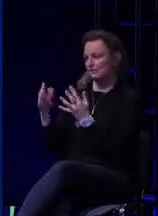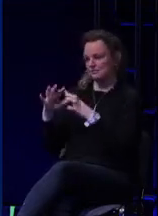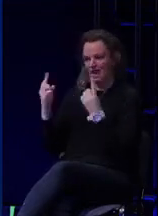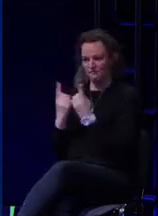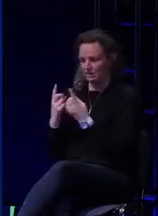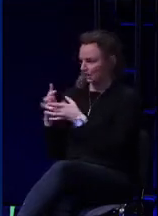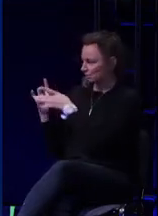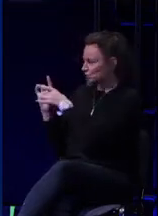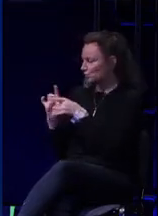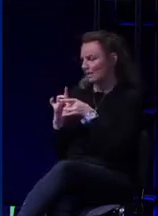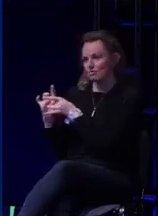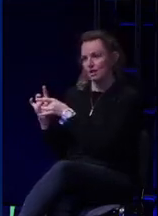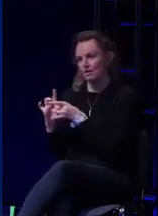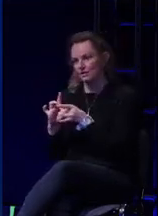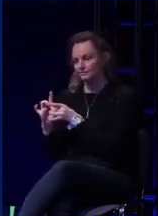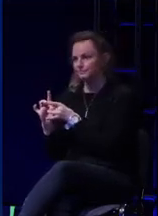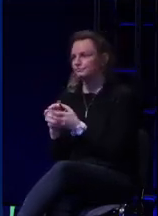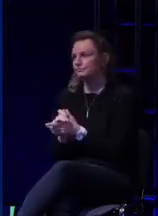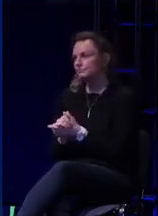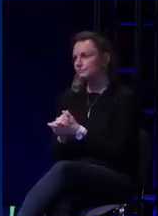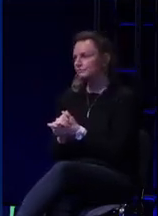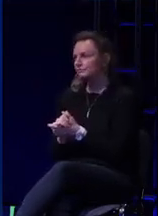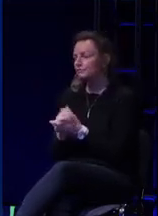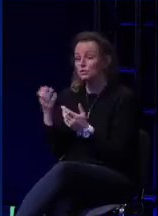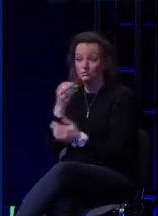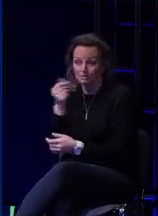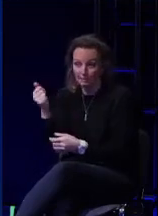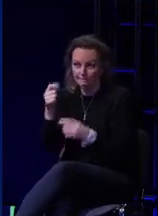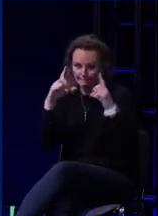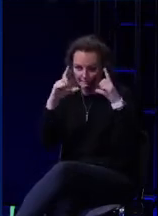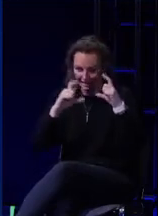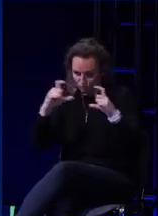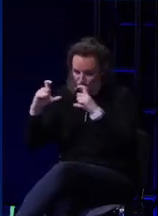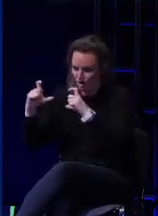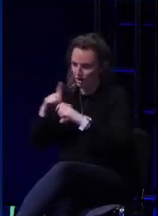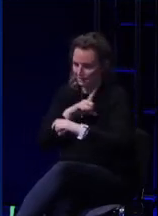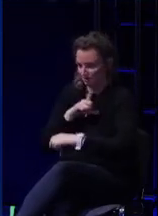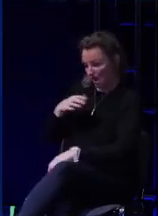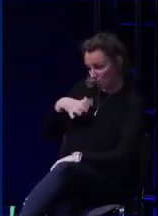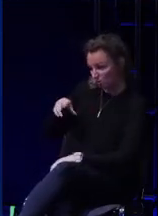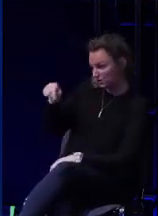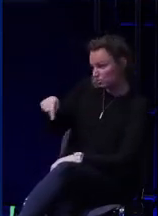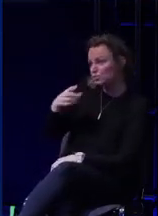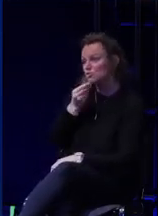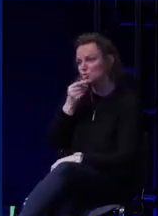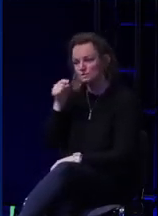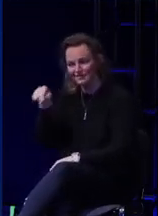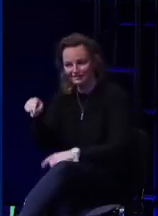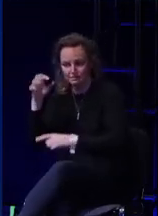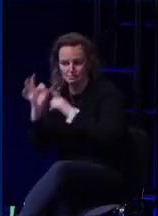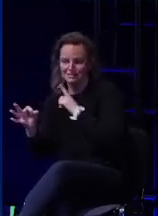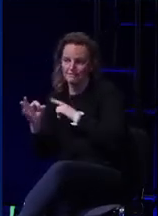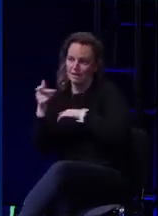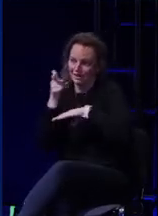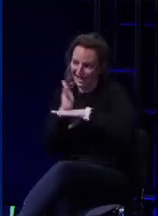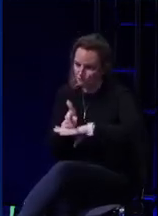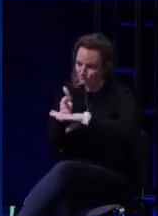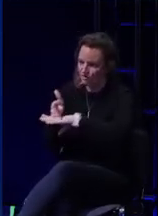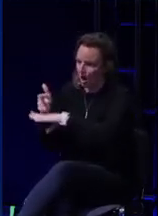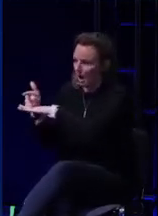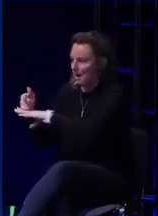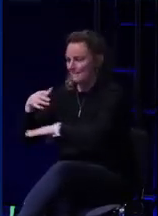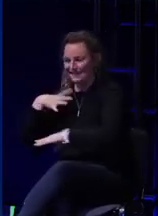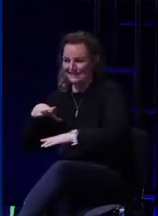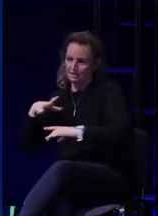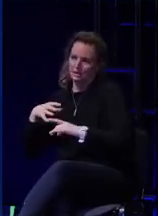So even with certain cameras, because I wanted to shoot with a certain camera, but he needed a certain amount of K for certain pieces.